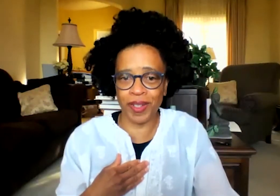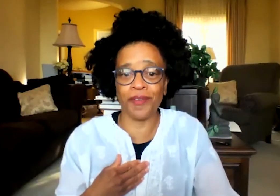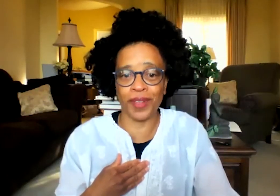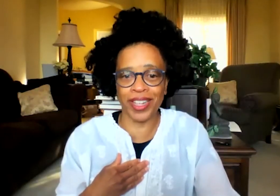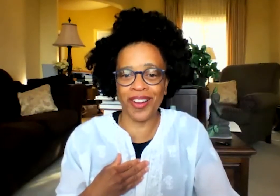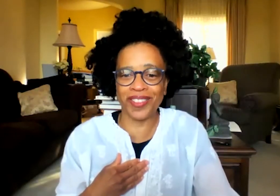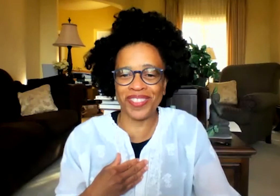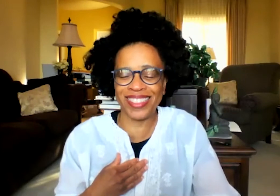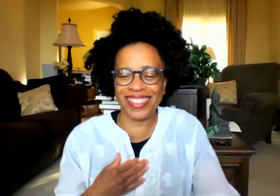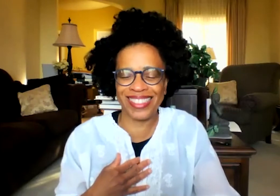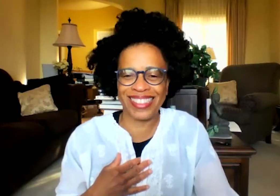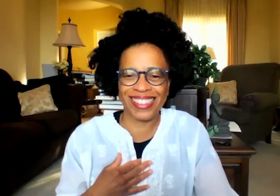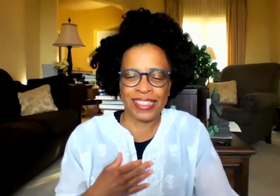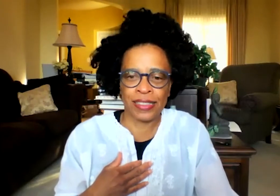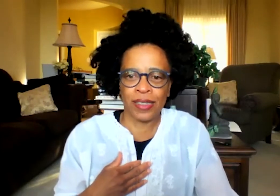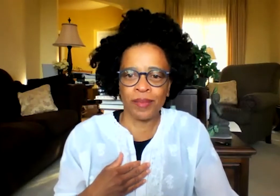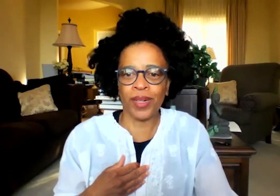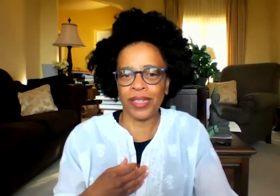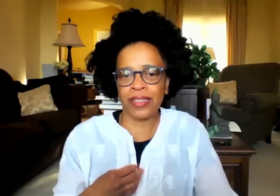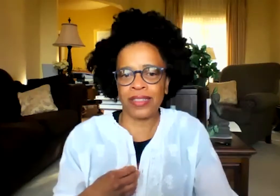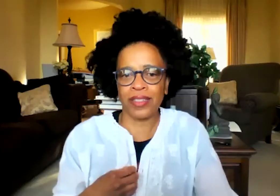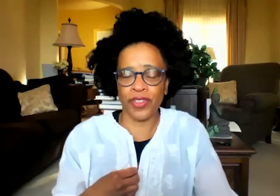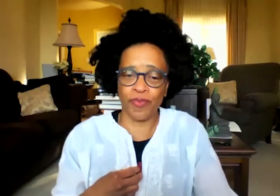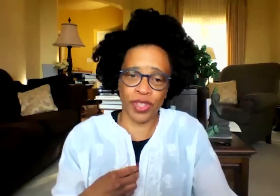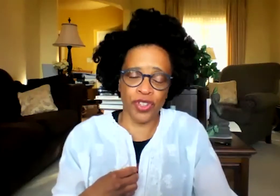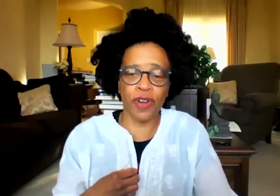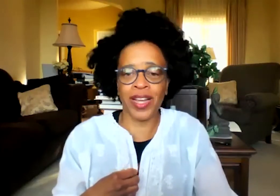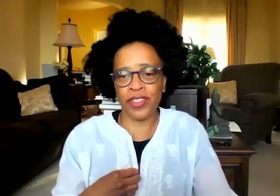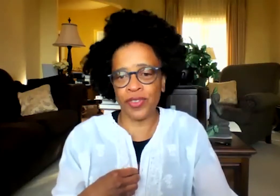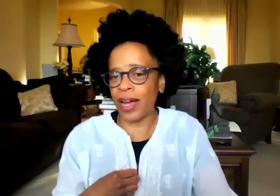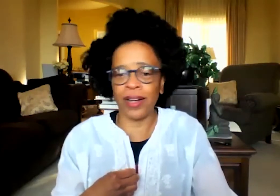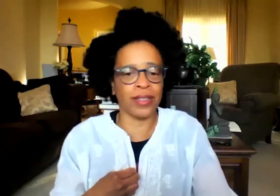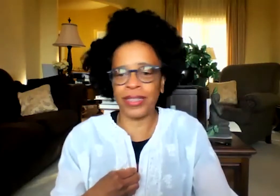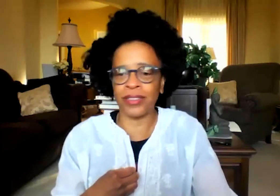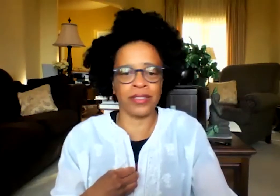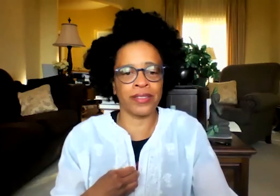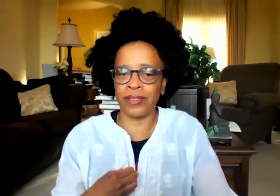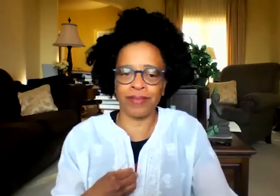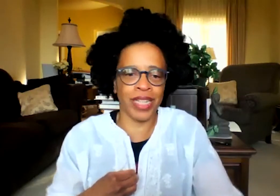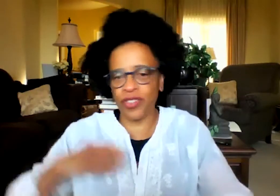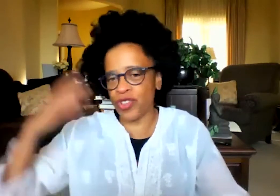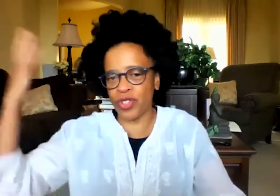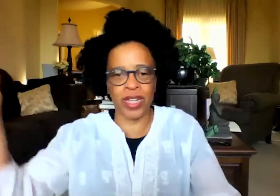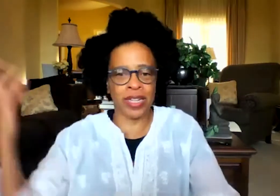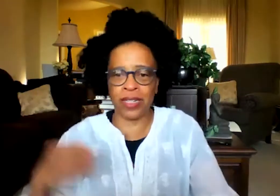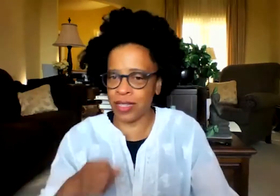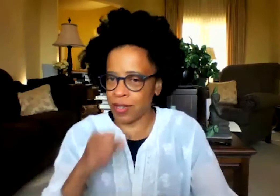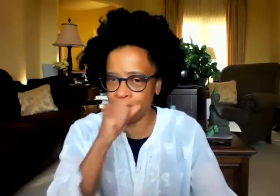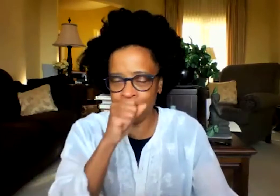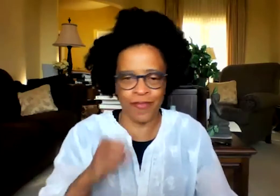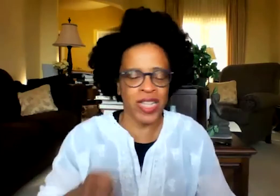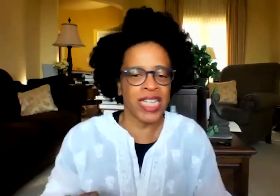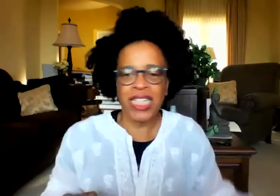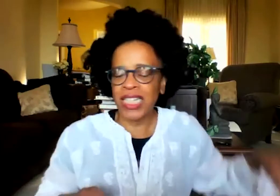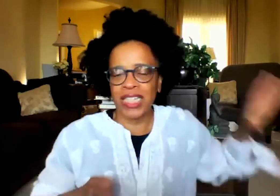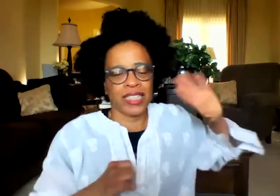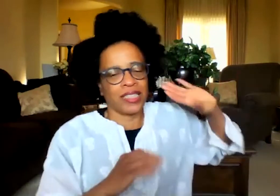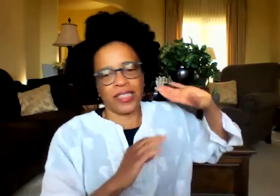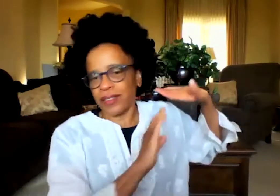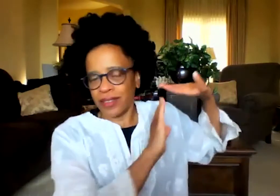year has been a really hard one. But with the Chauvin trial and extra shootings,